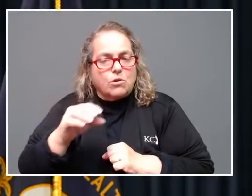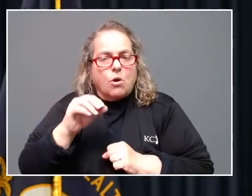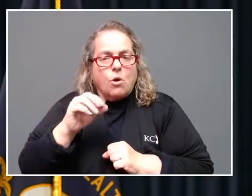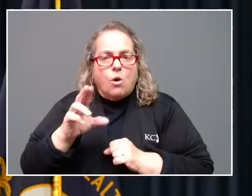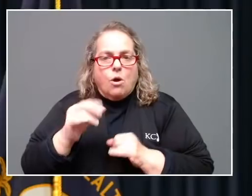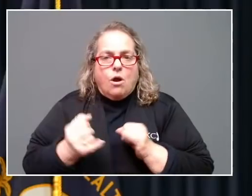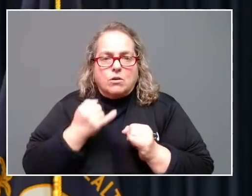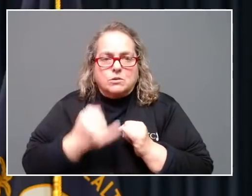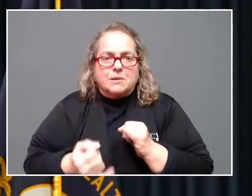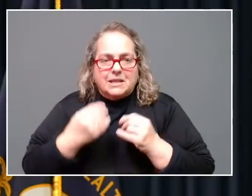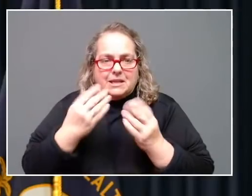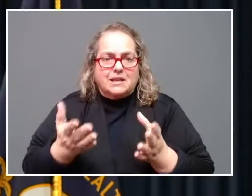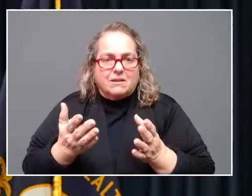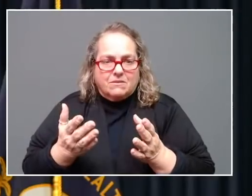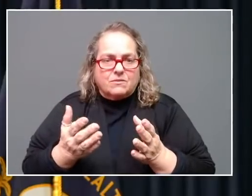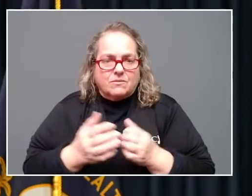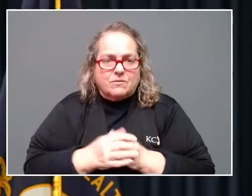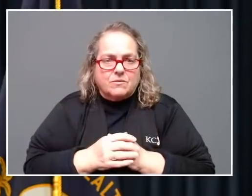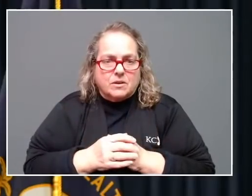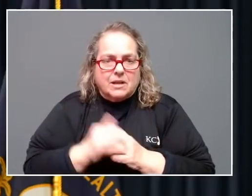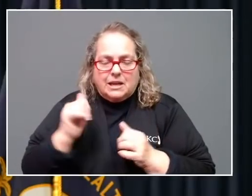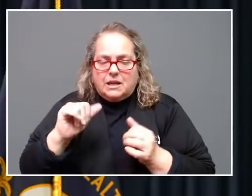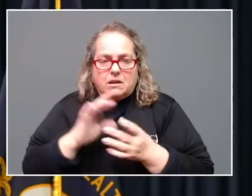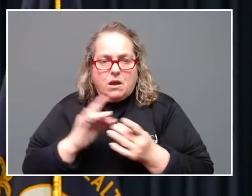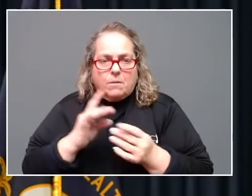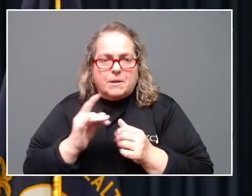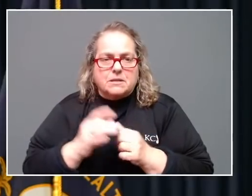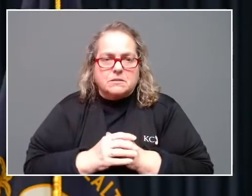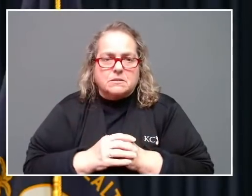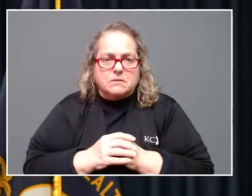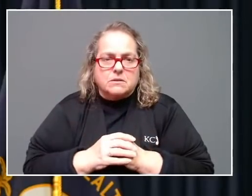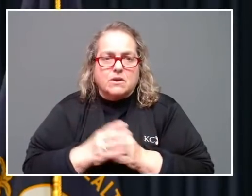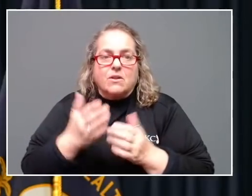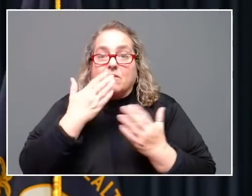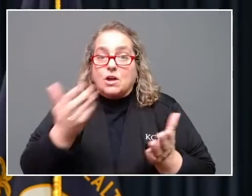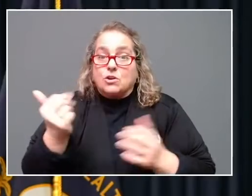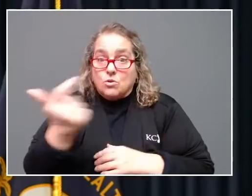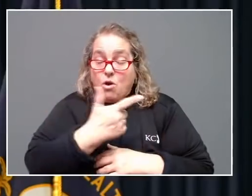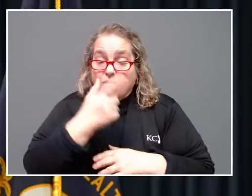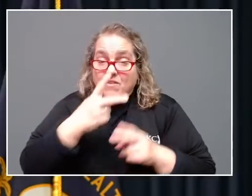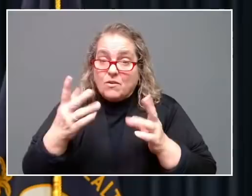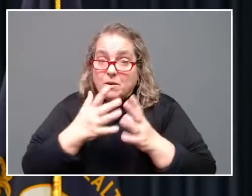given comments on it. Thank you all very much.